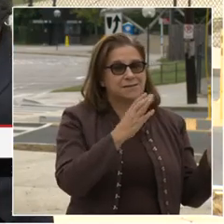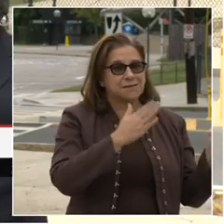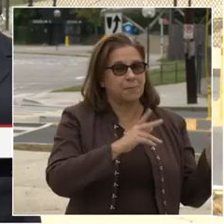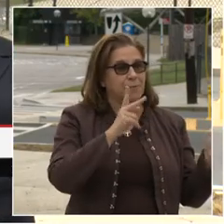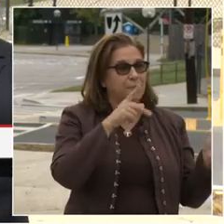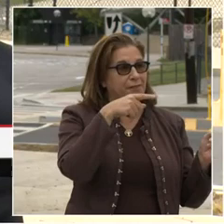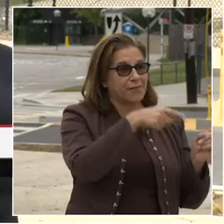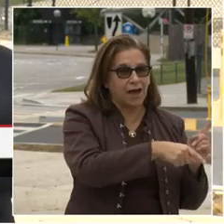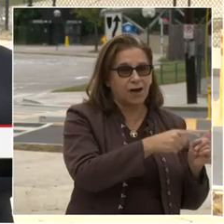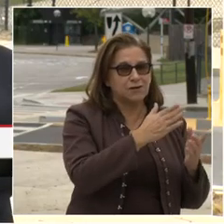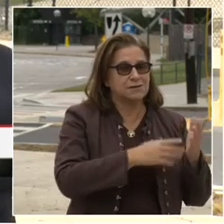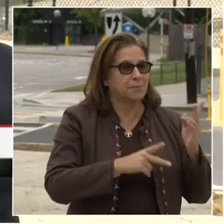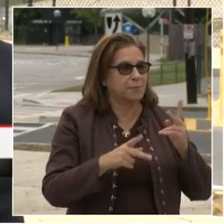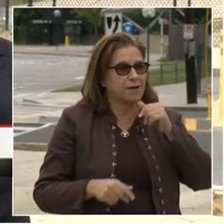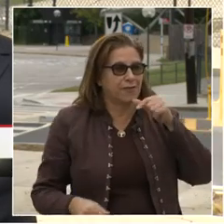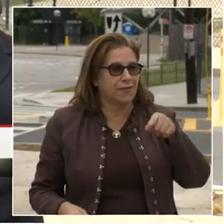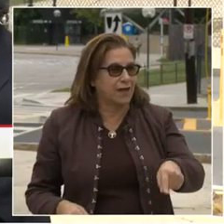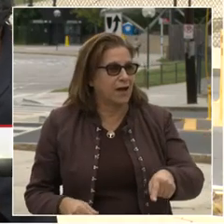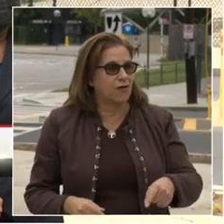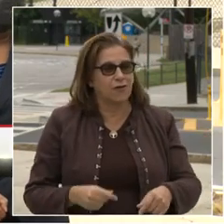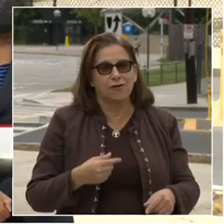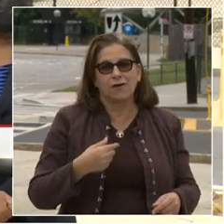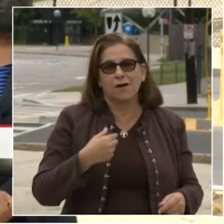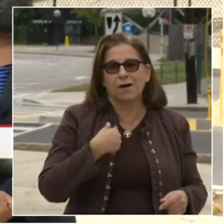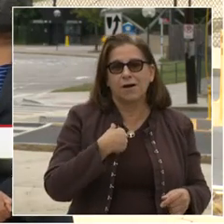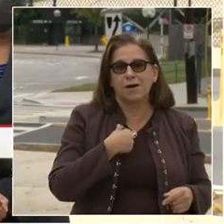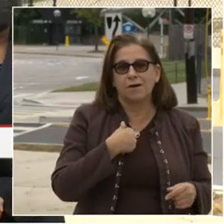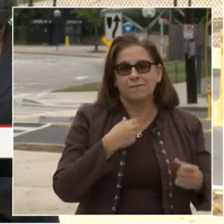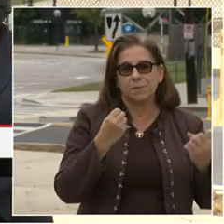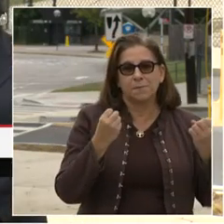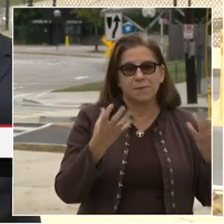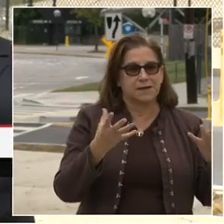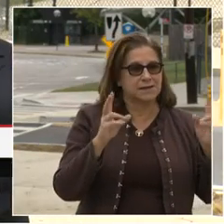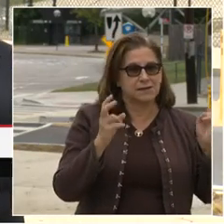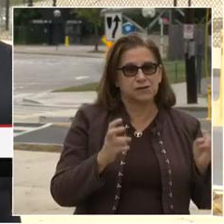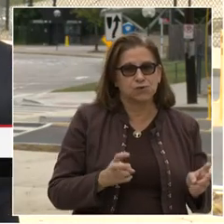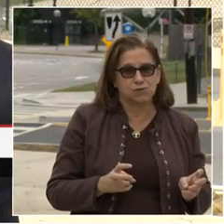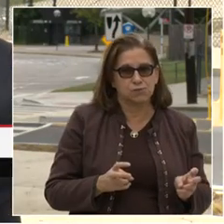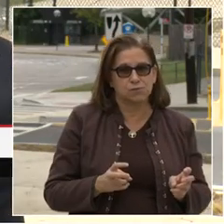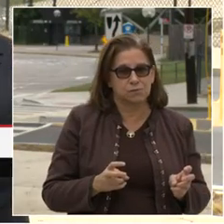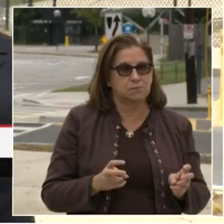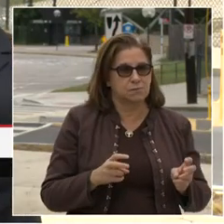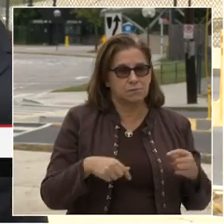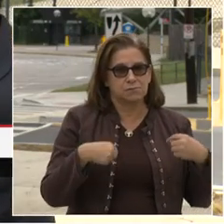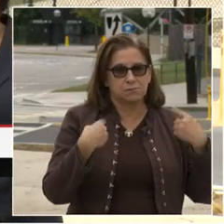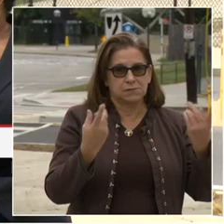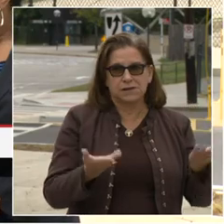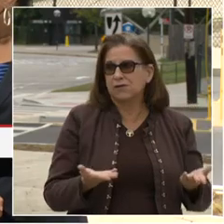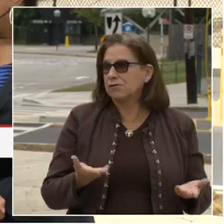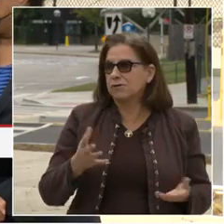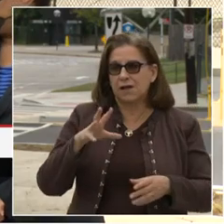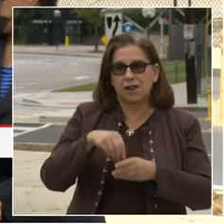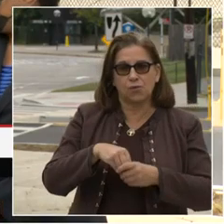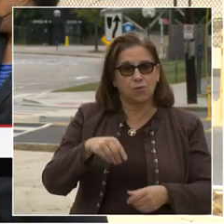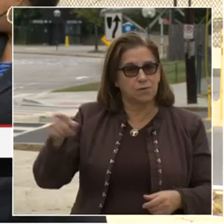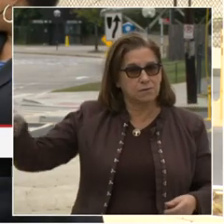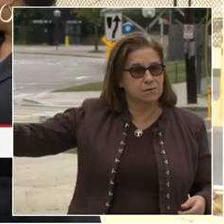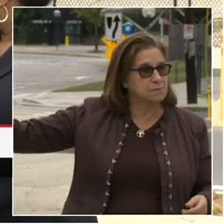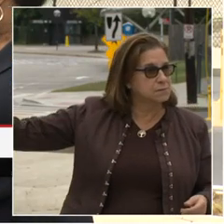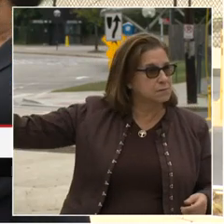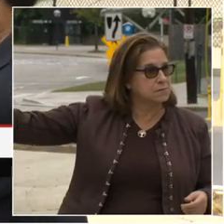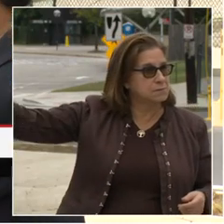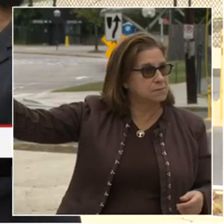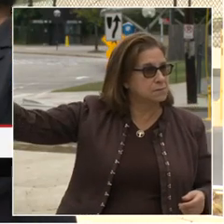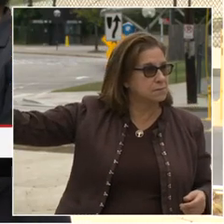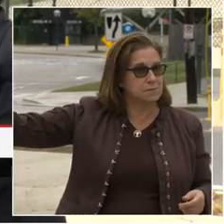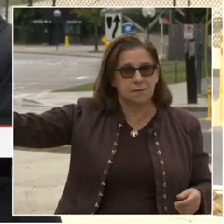former President David Smith said, yes, we've had a lot of issues with the field. The permitting that's been happening around here, there's been a lot of folks that's been coming out here, and